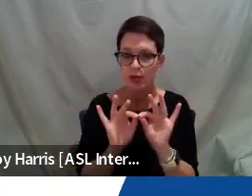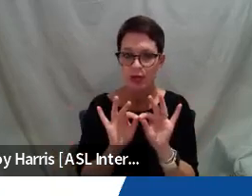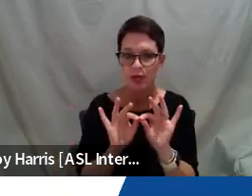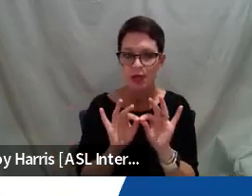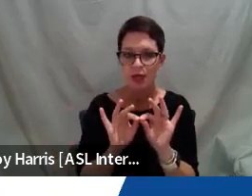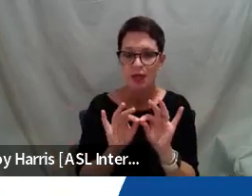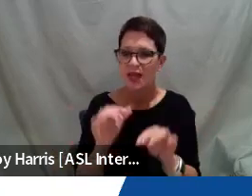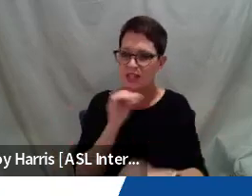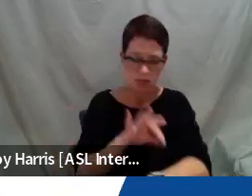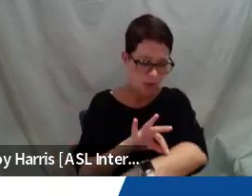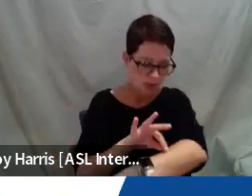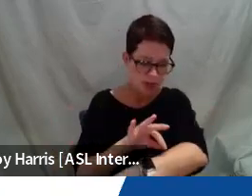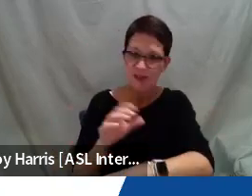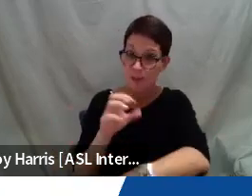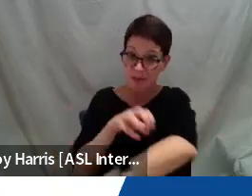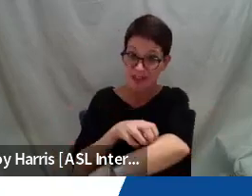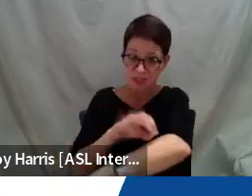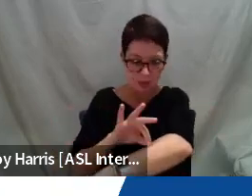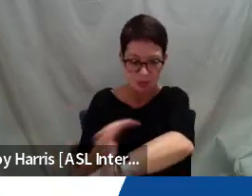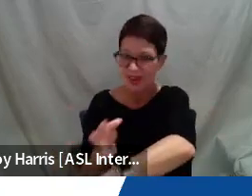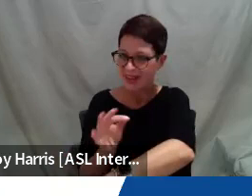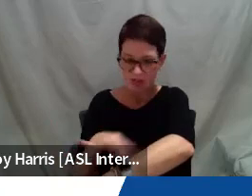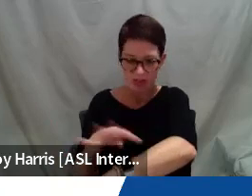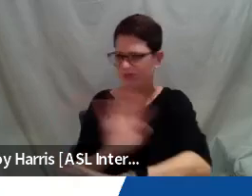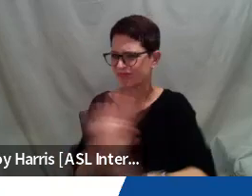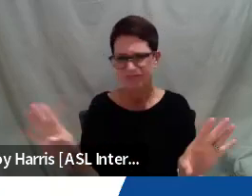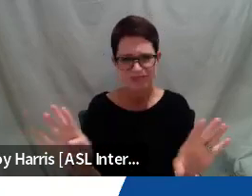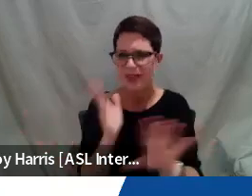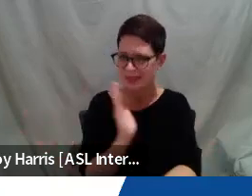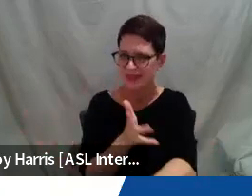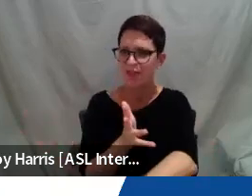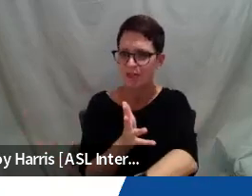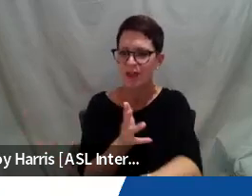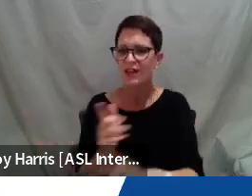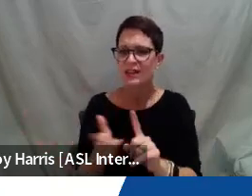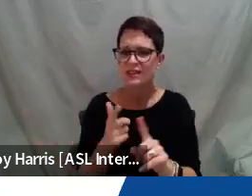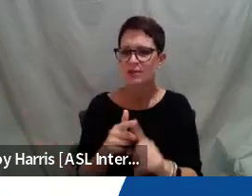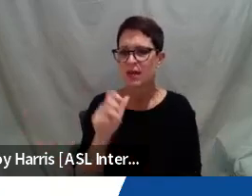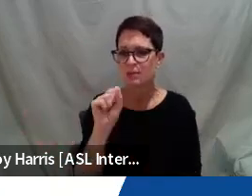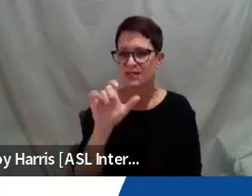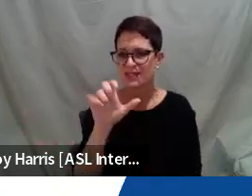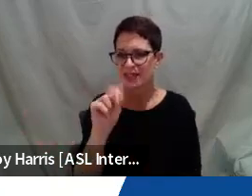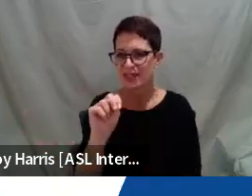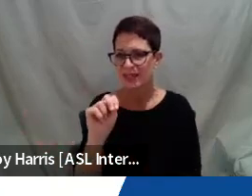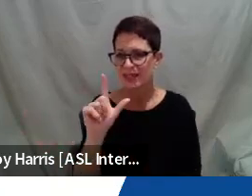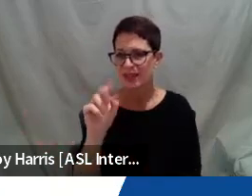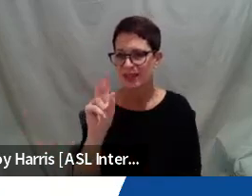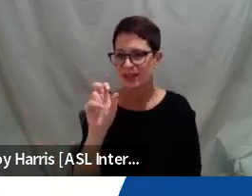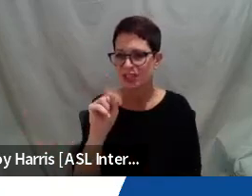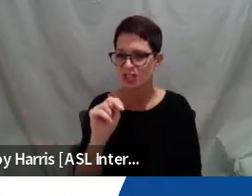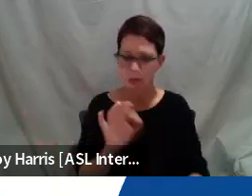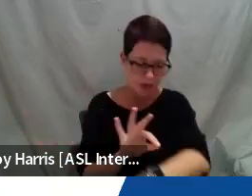not break the blisters. A lot of the times we'll have little skin lesions and we want to pick at